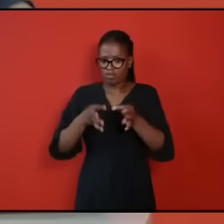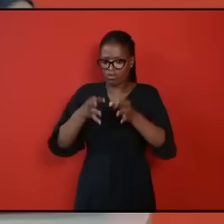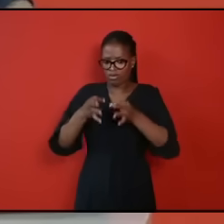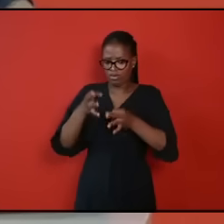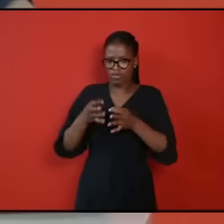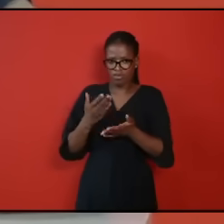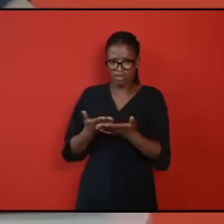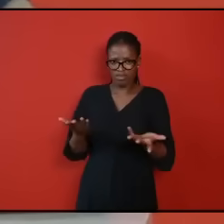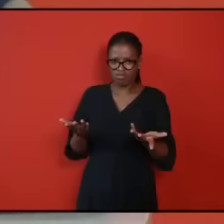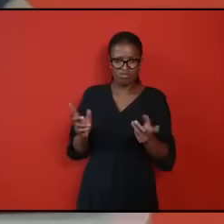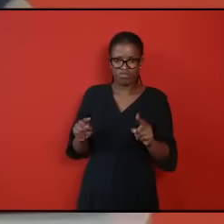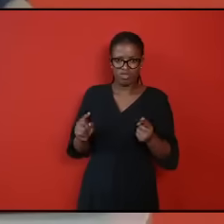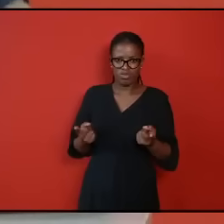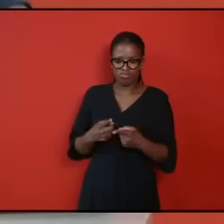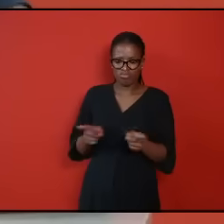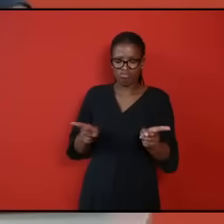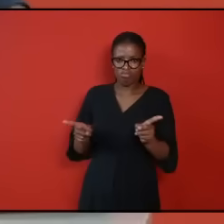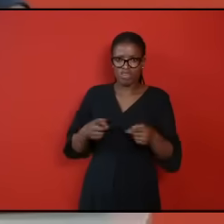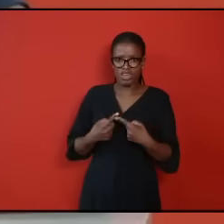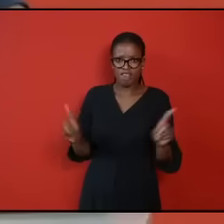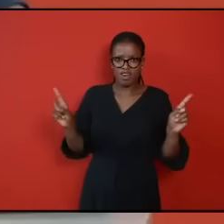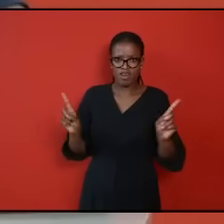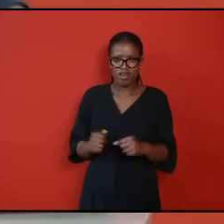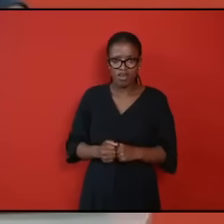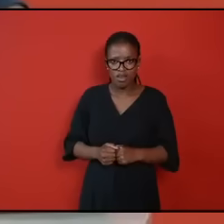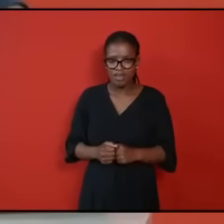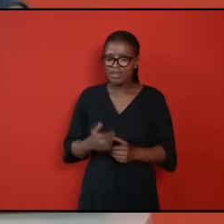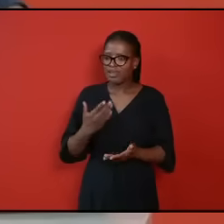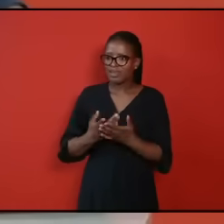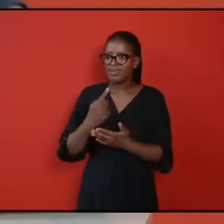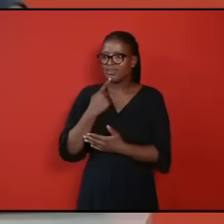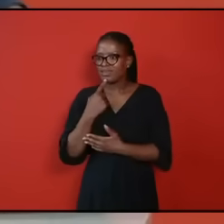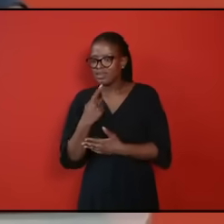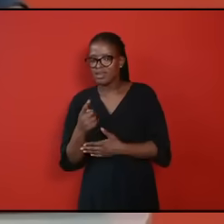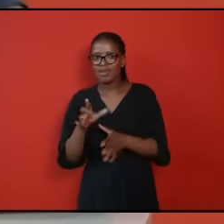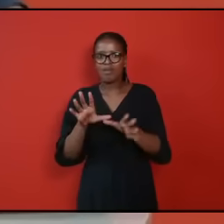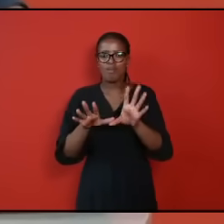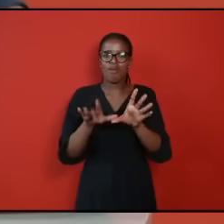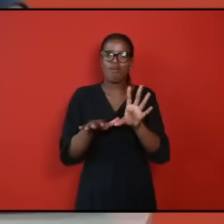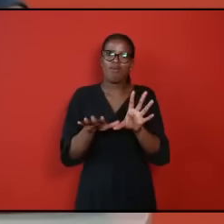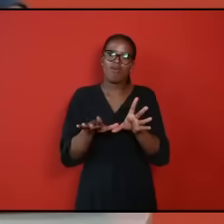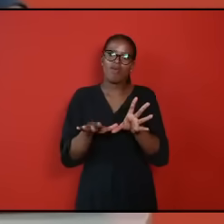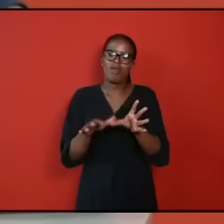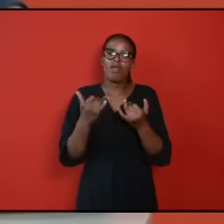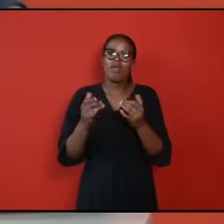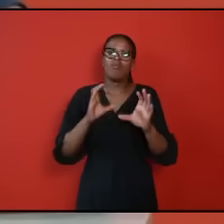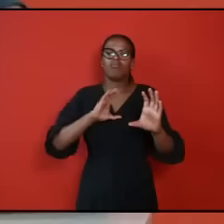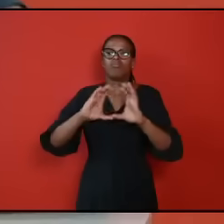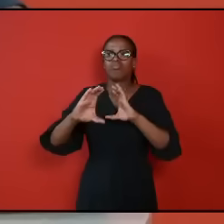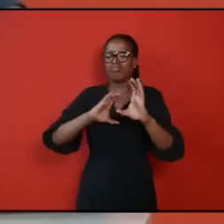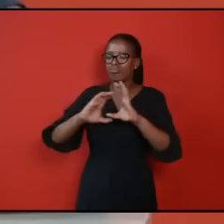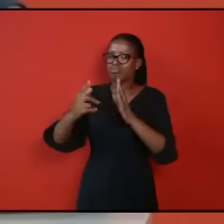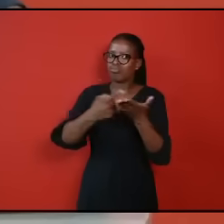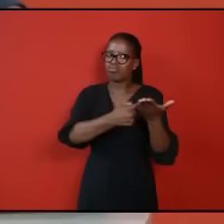So they can say whatever they want to say. April is in a conversation with